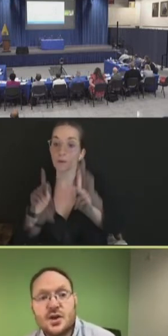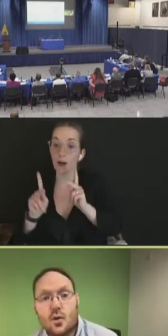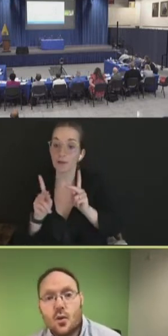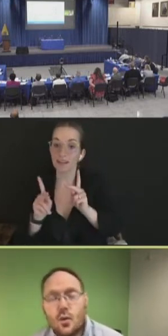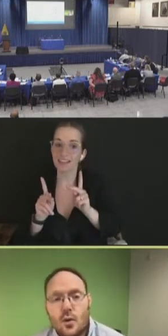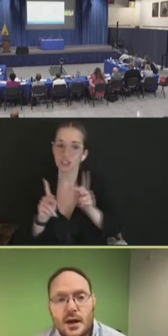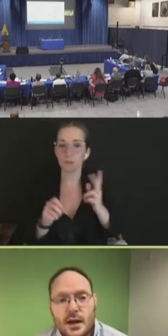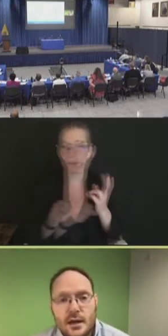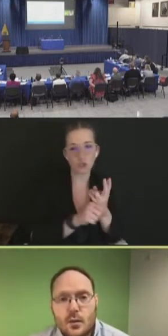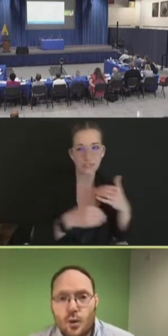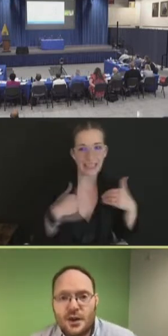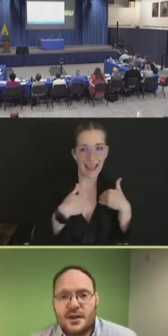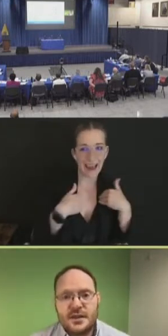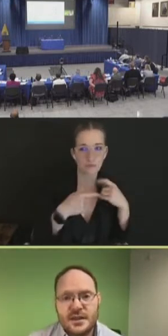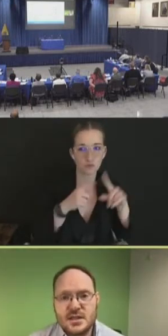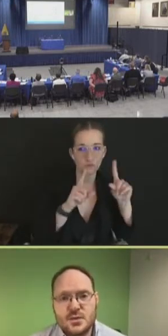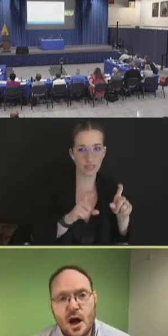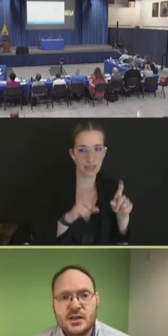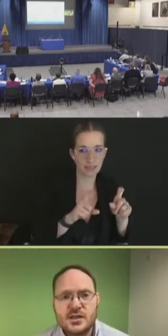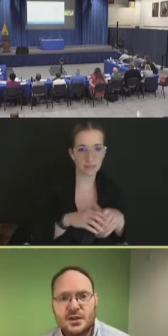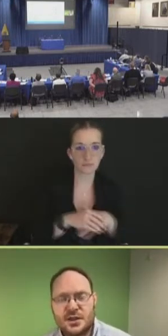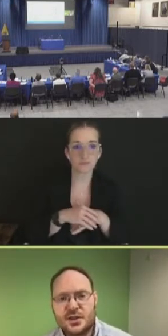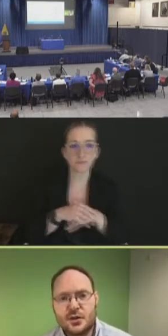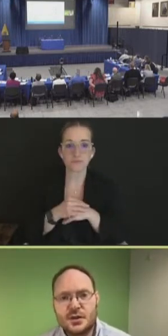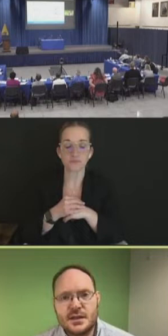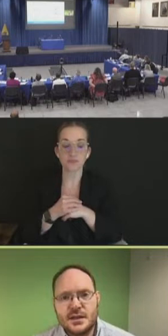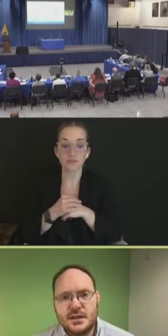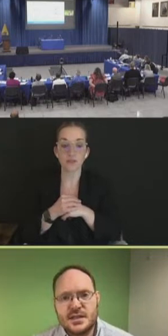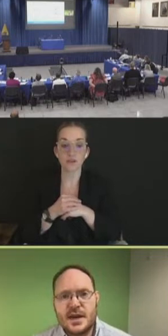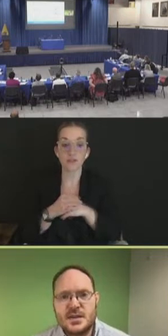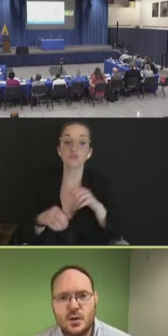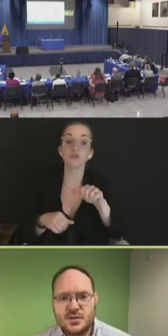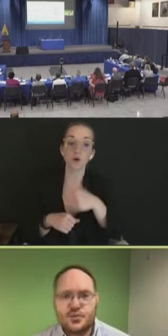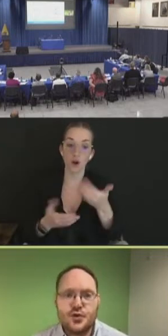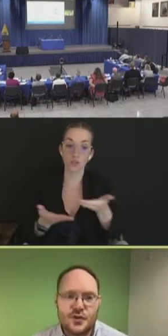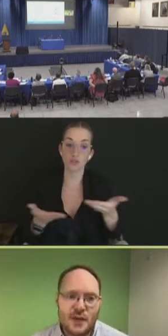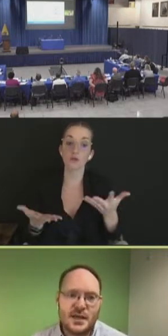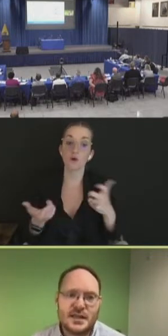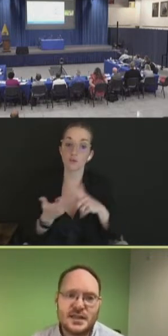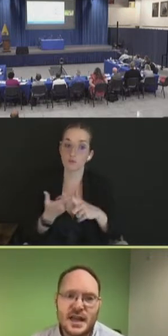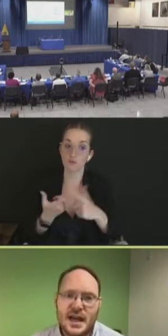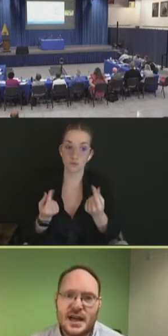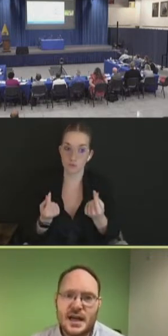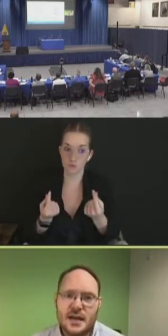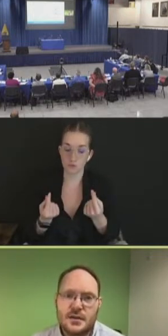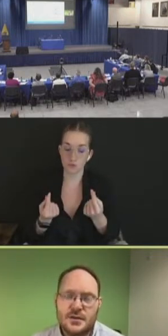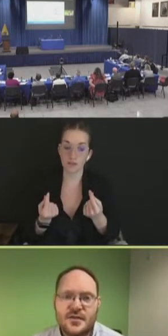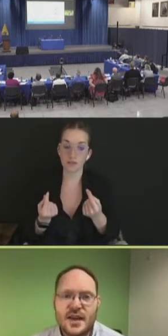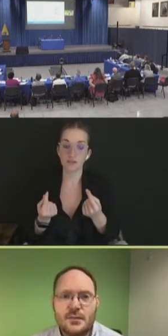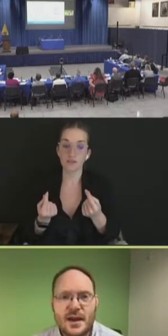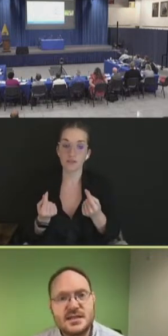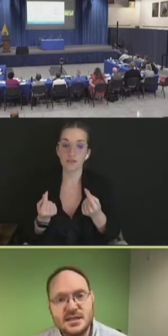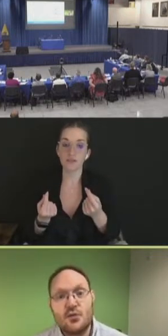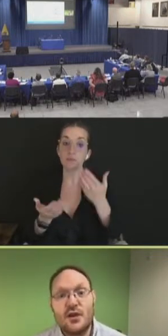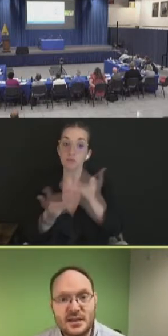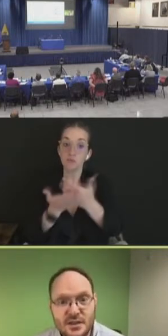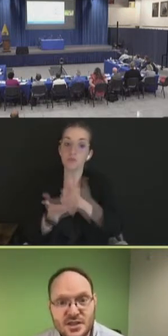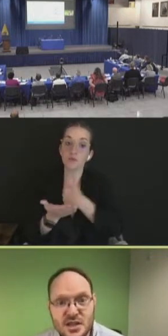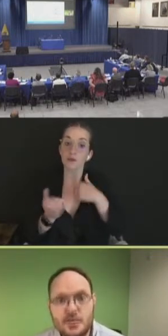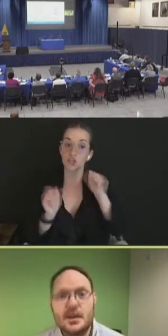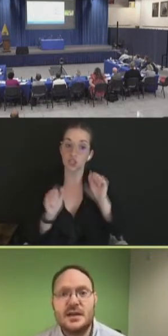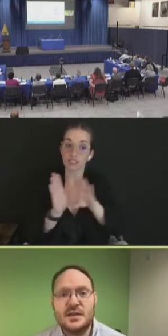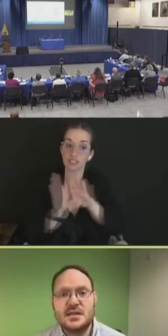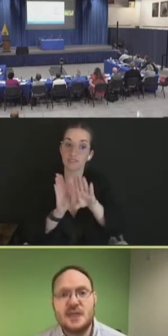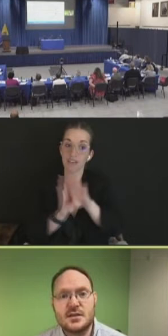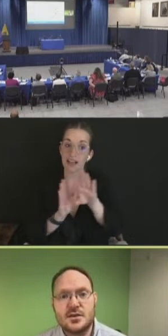So one of the things we also wanted to do in this space was prove that we could develop vaccines that are relatively